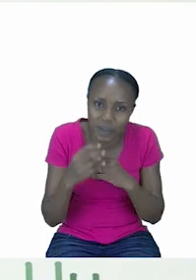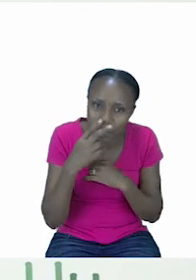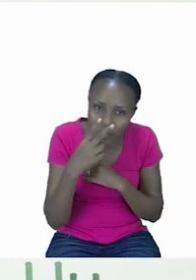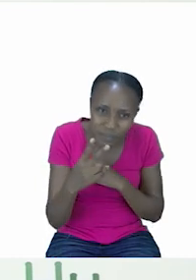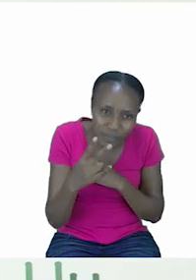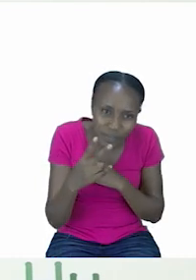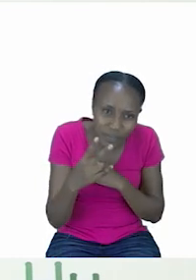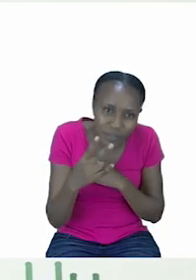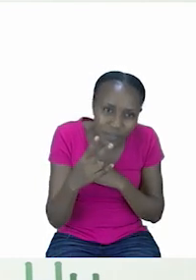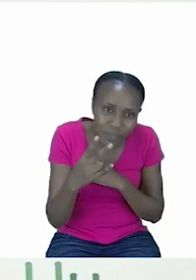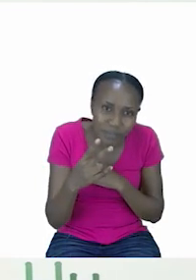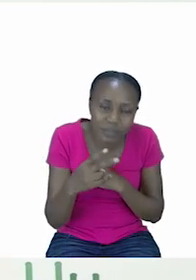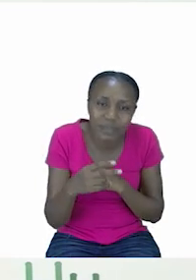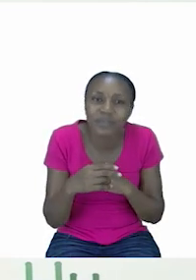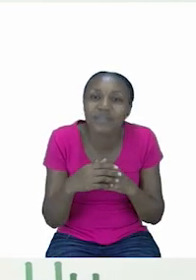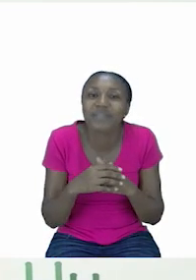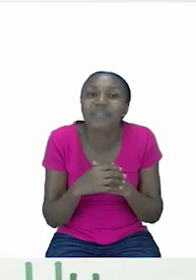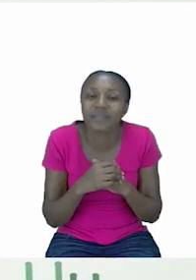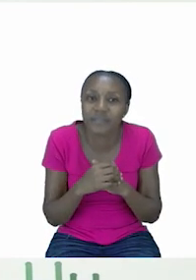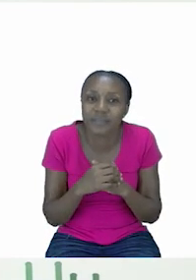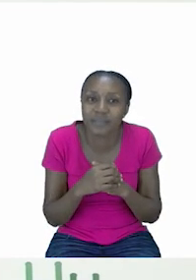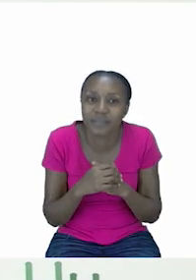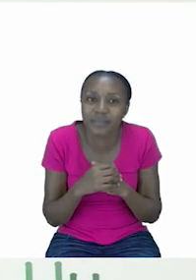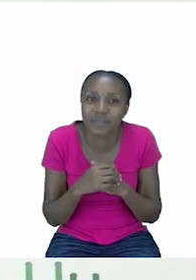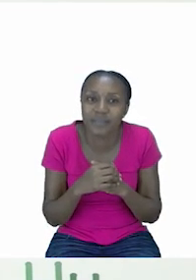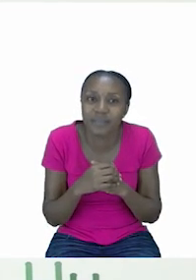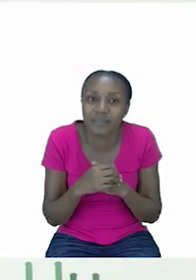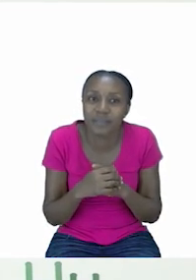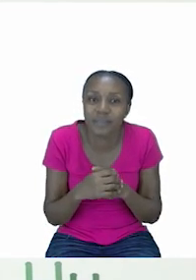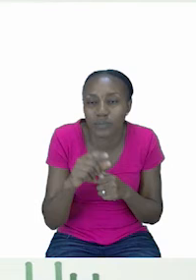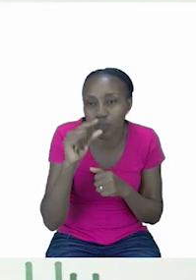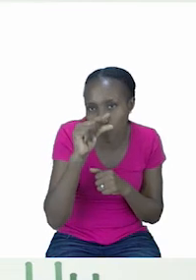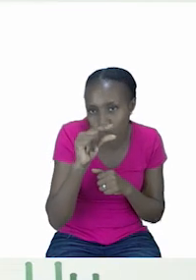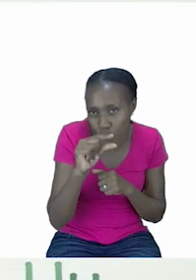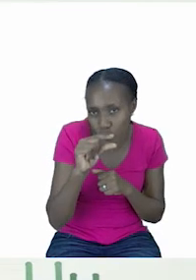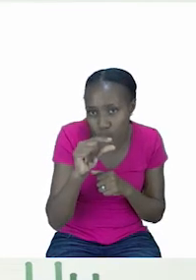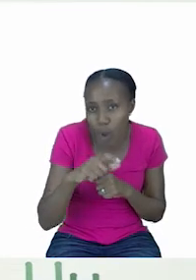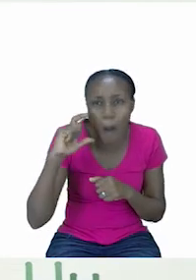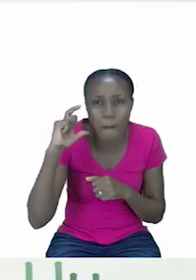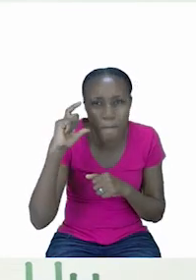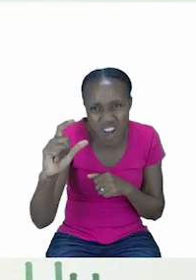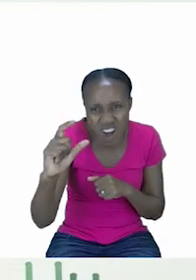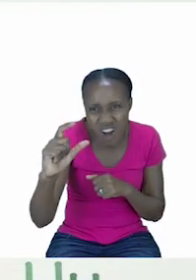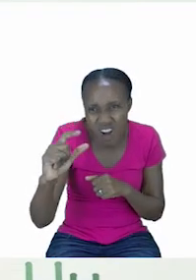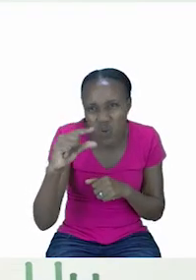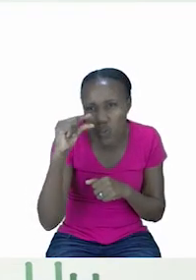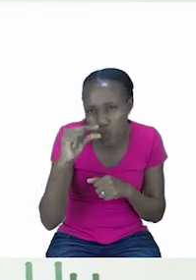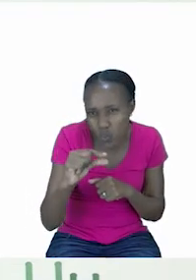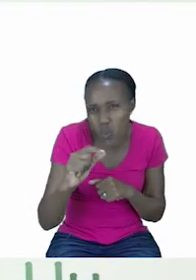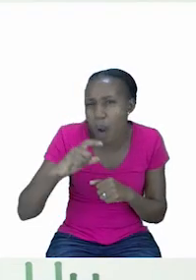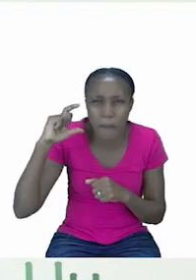a zigzag pattern. And we have a big zigzag and a small